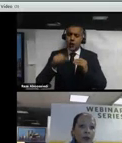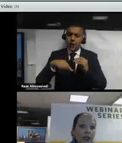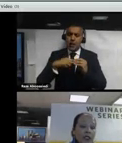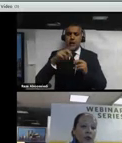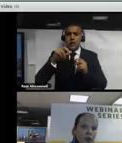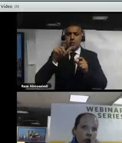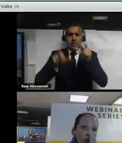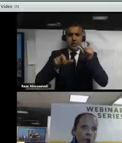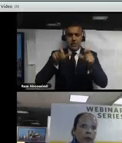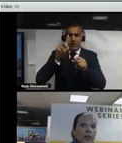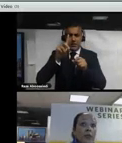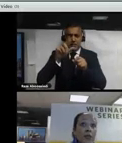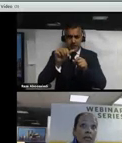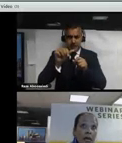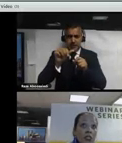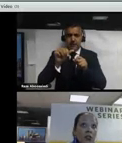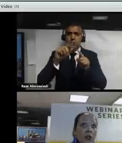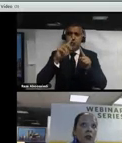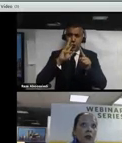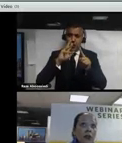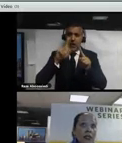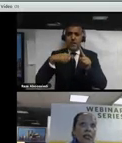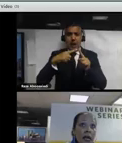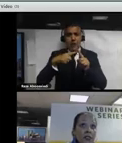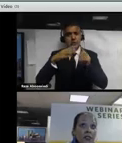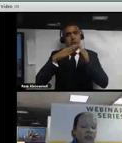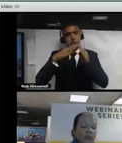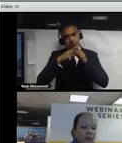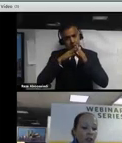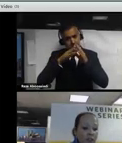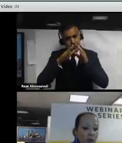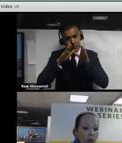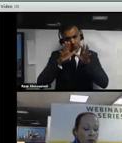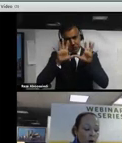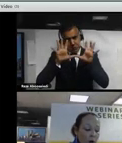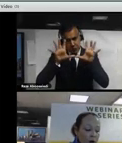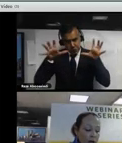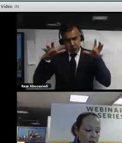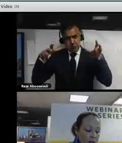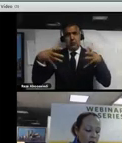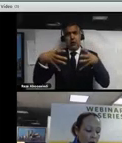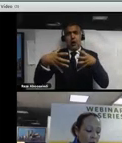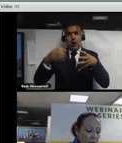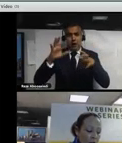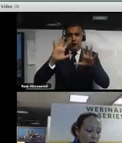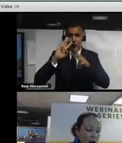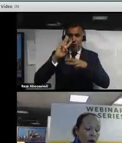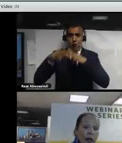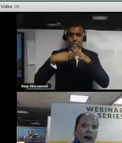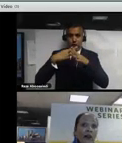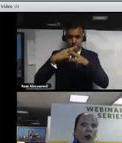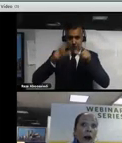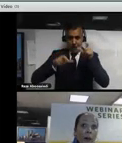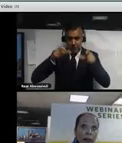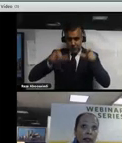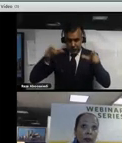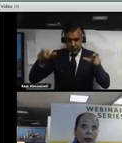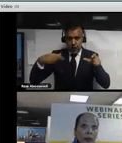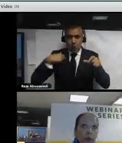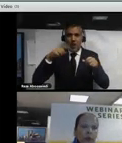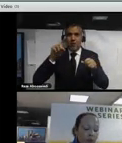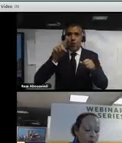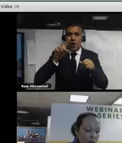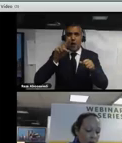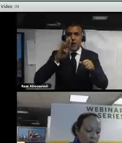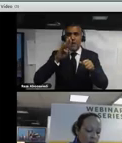with disabilities, we're talking about a substantial size of the world's population. We have 1 billion